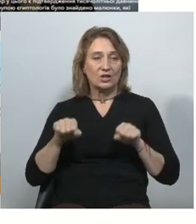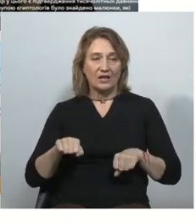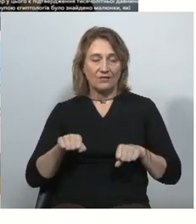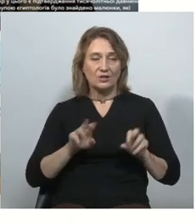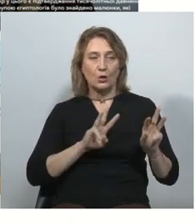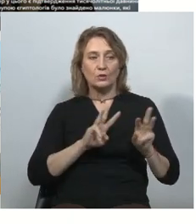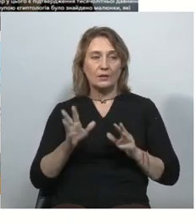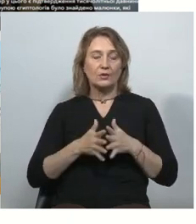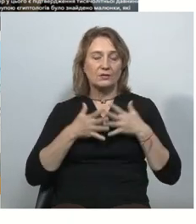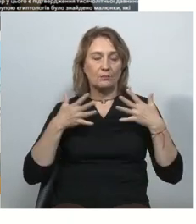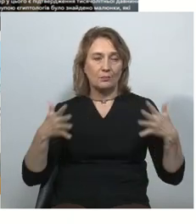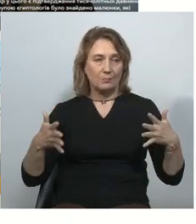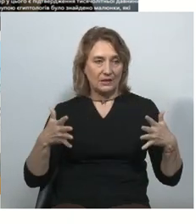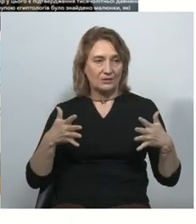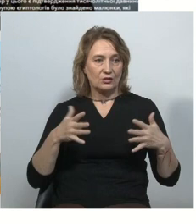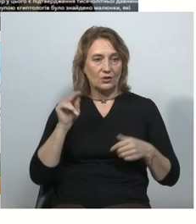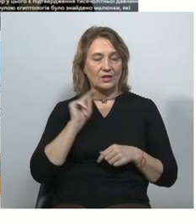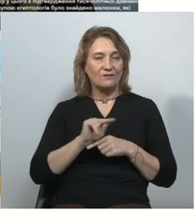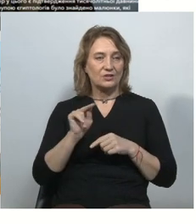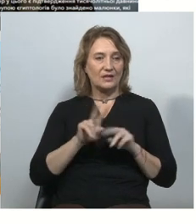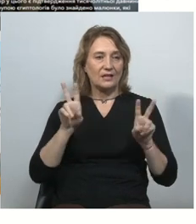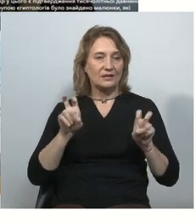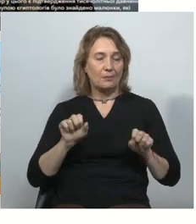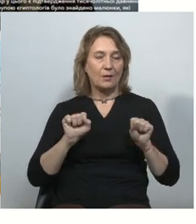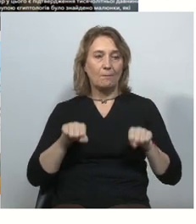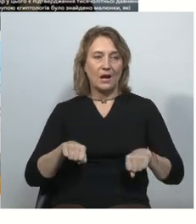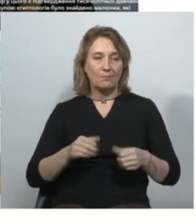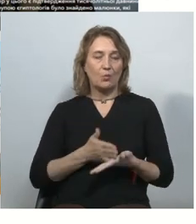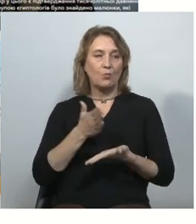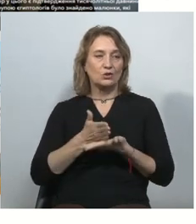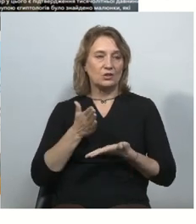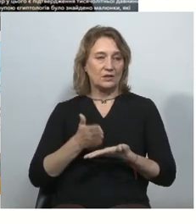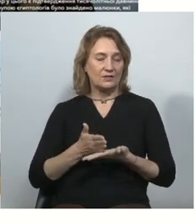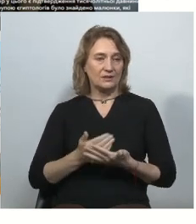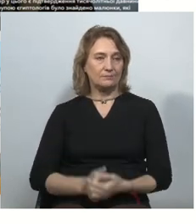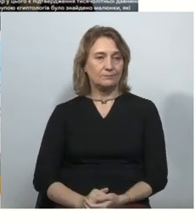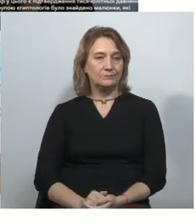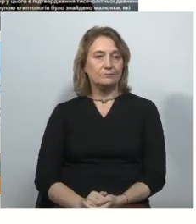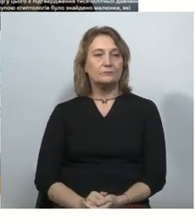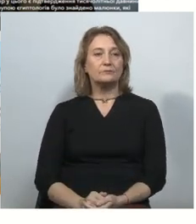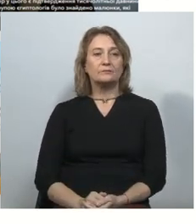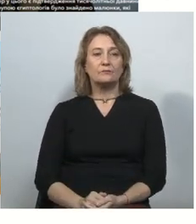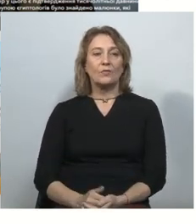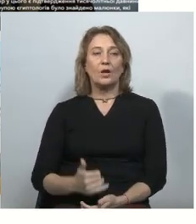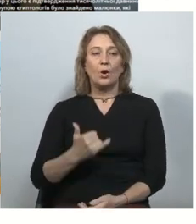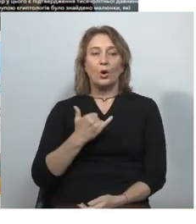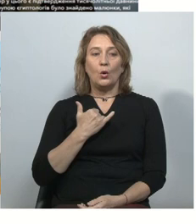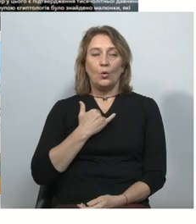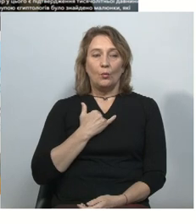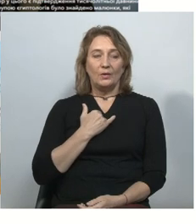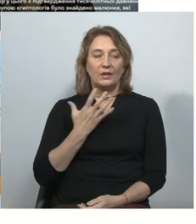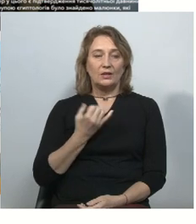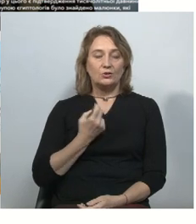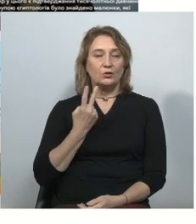So I hope that this blended education will provide us with more opportunities to study and learn something